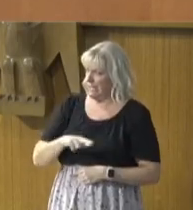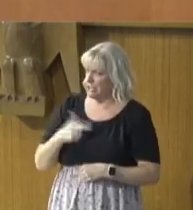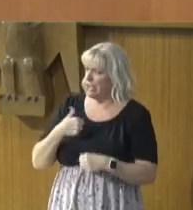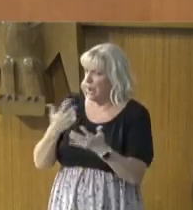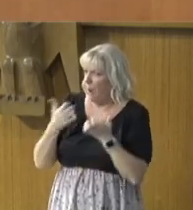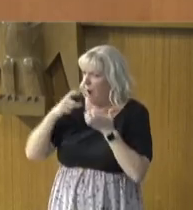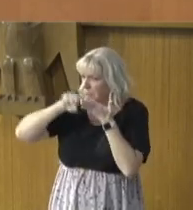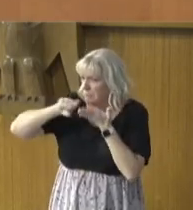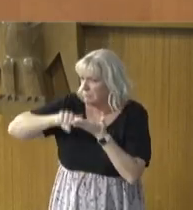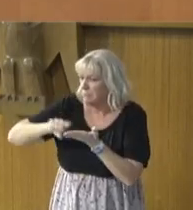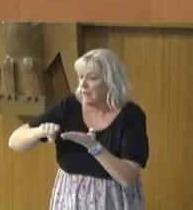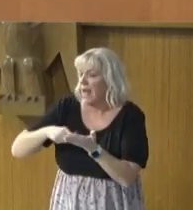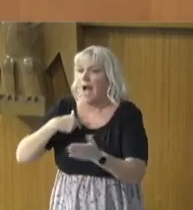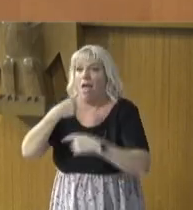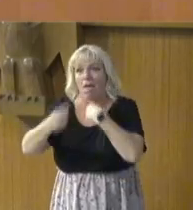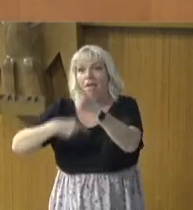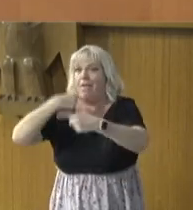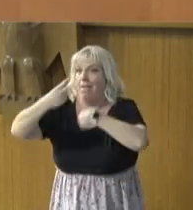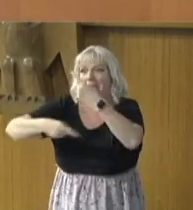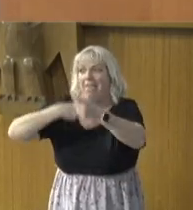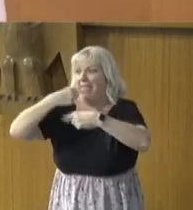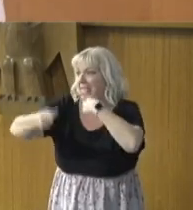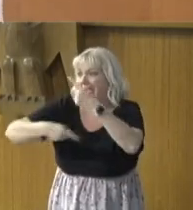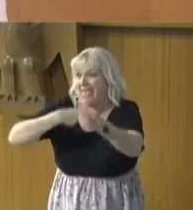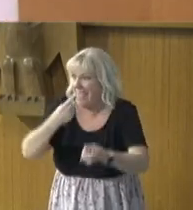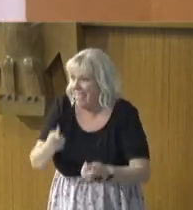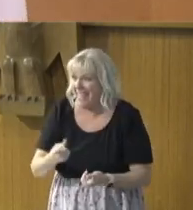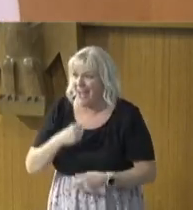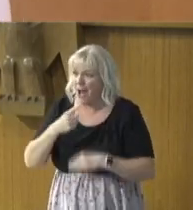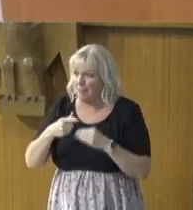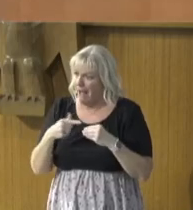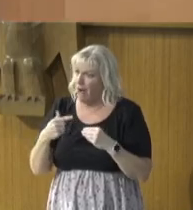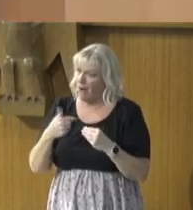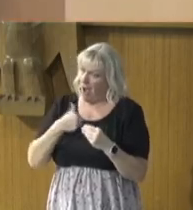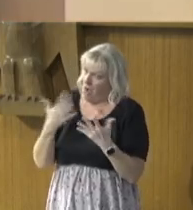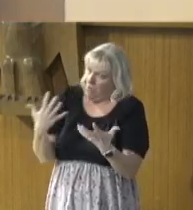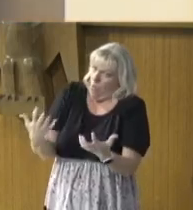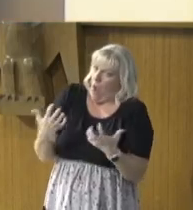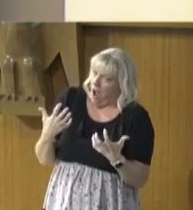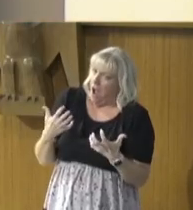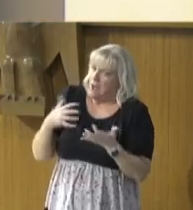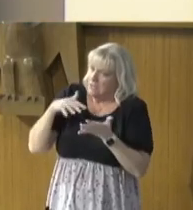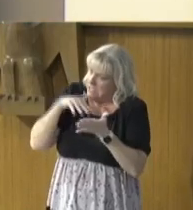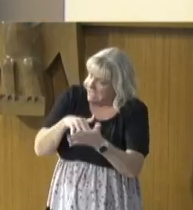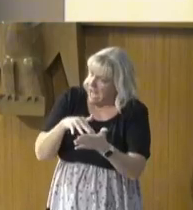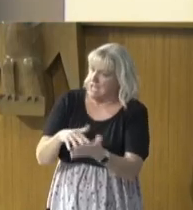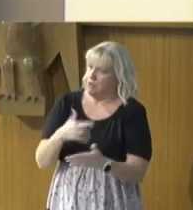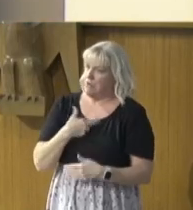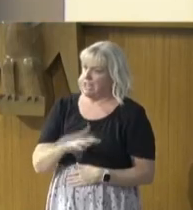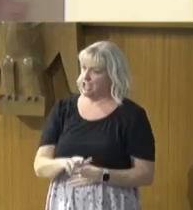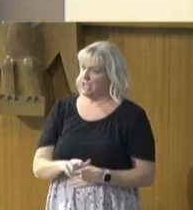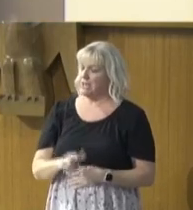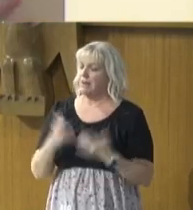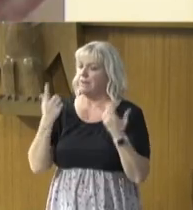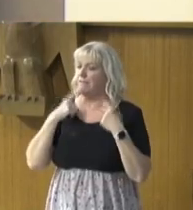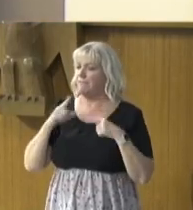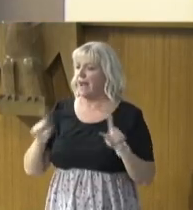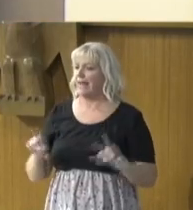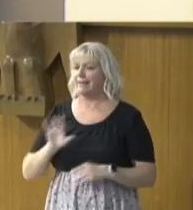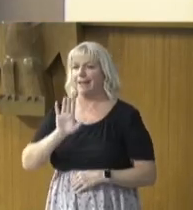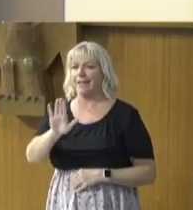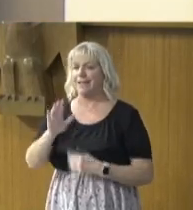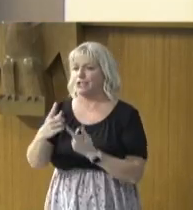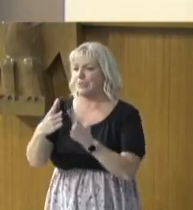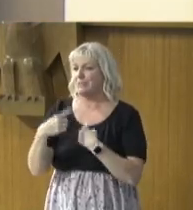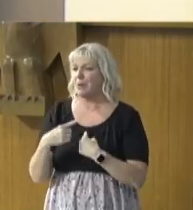And I proceeded to just keep rambling and rambling about my deep desire to pursue theological studies until finally the chaplain